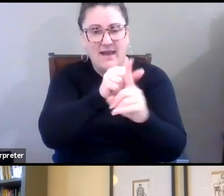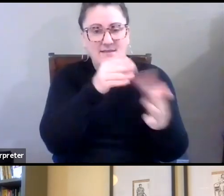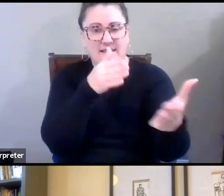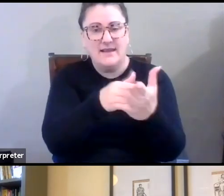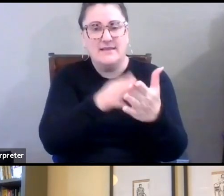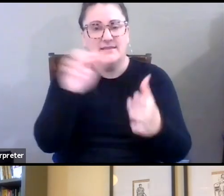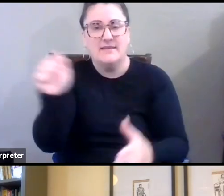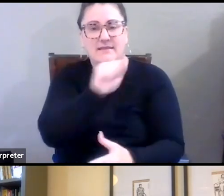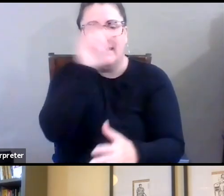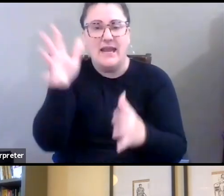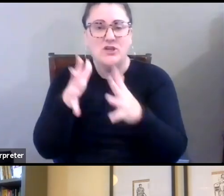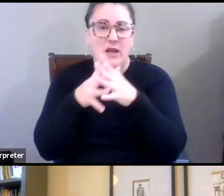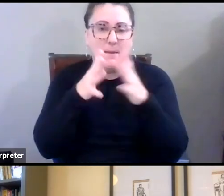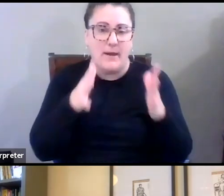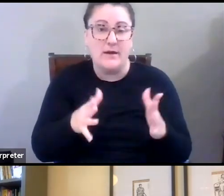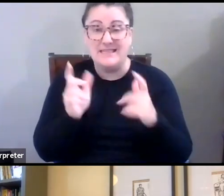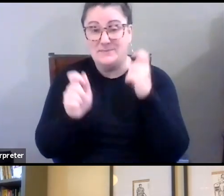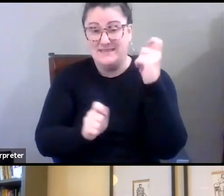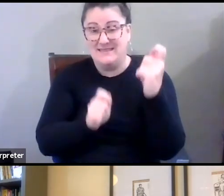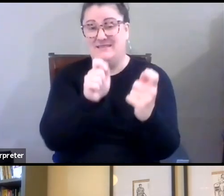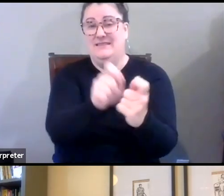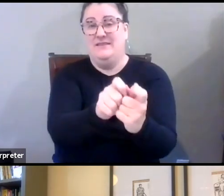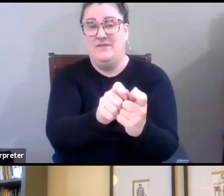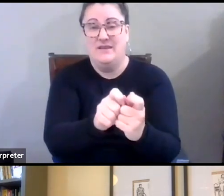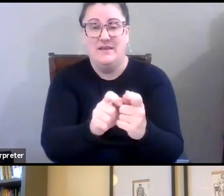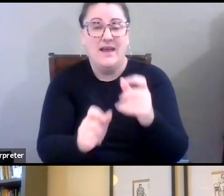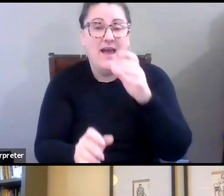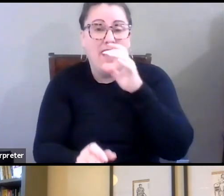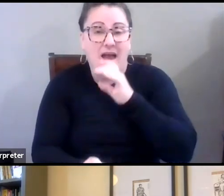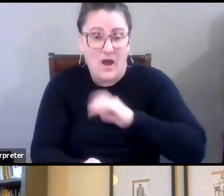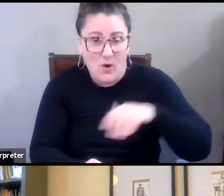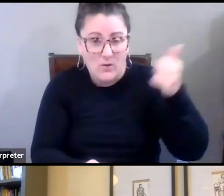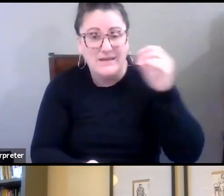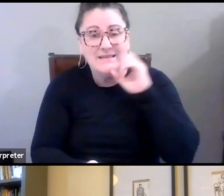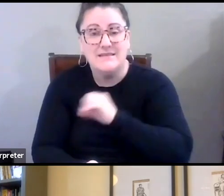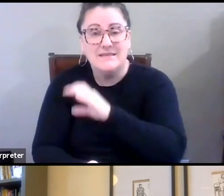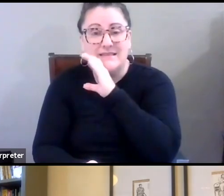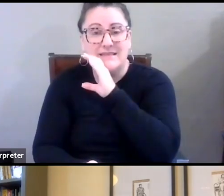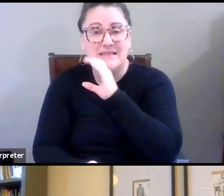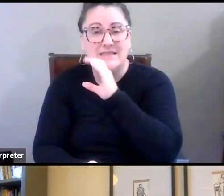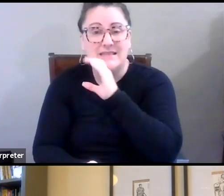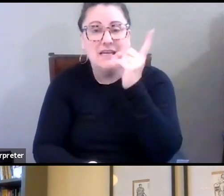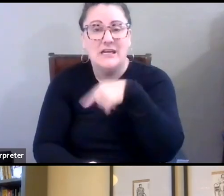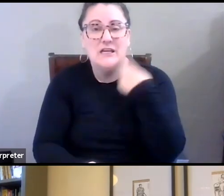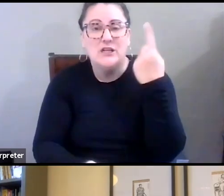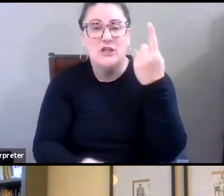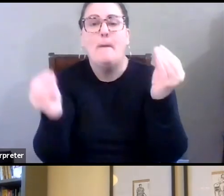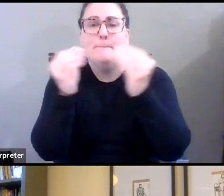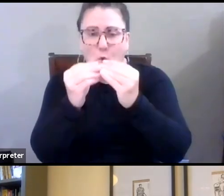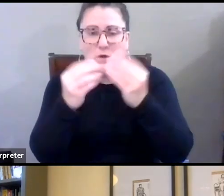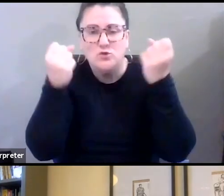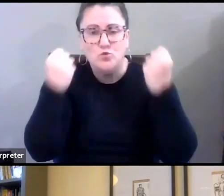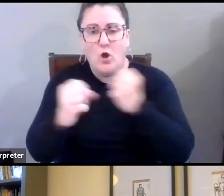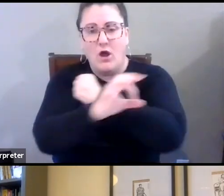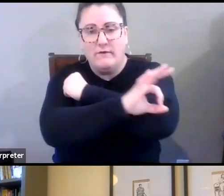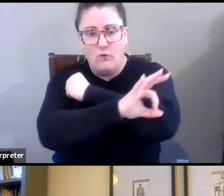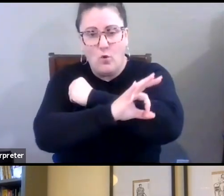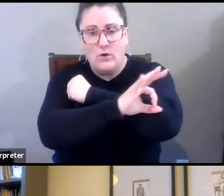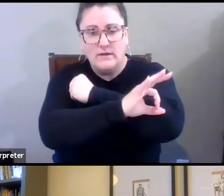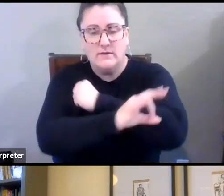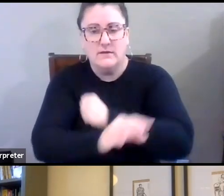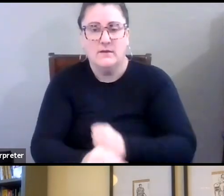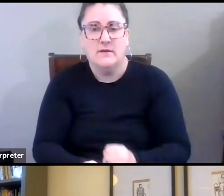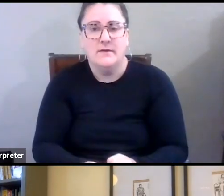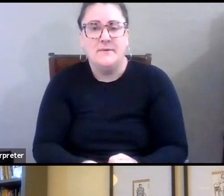Asian Americans, particularly elders who I think often look more foreign. And